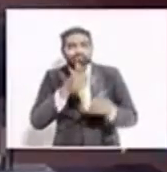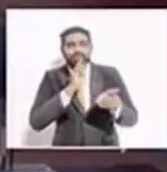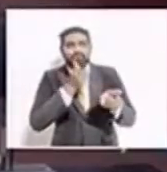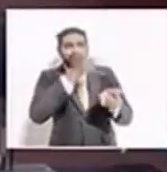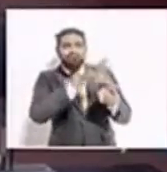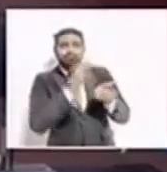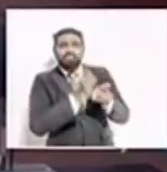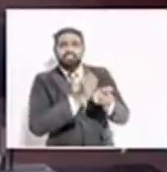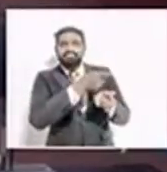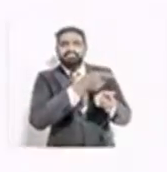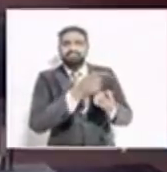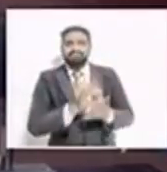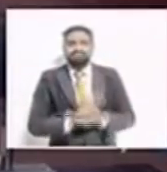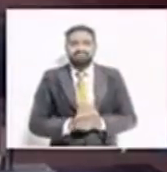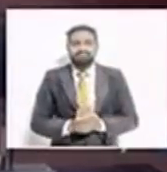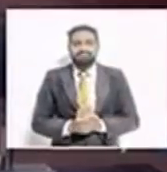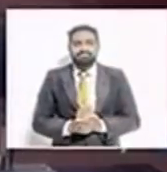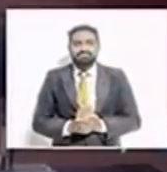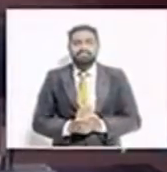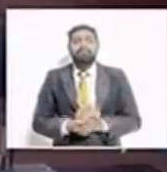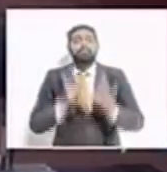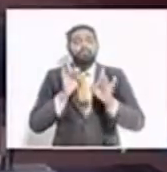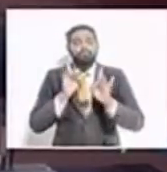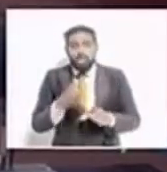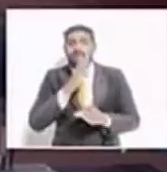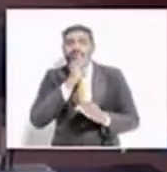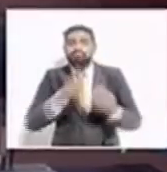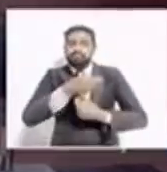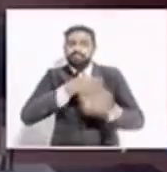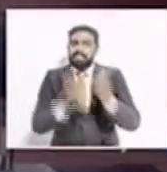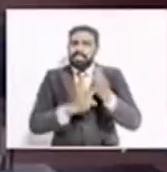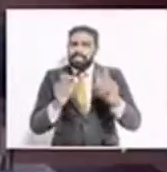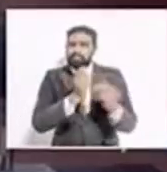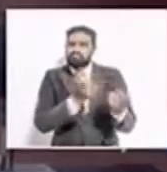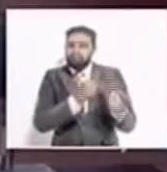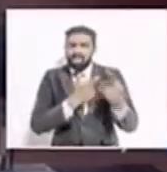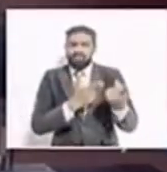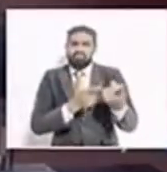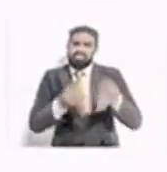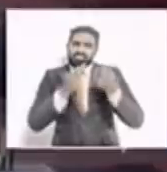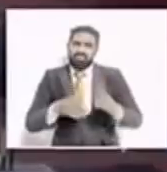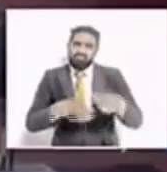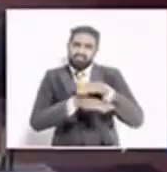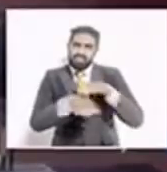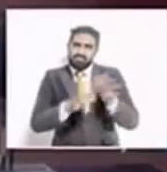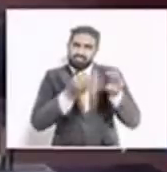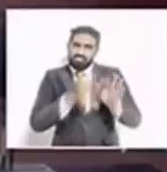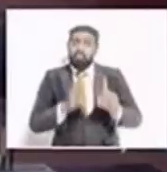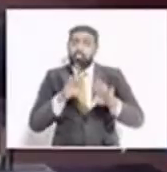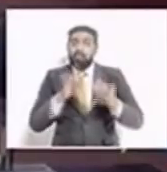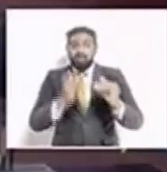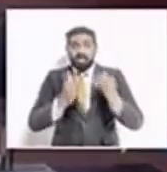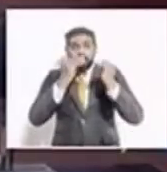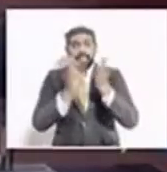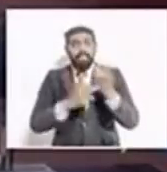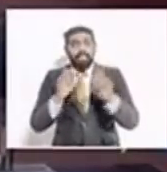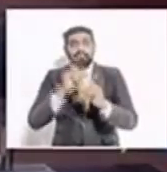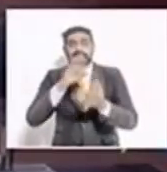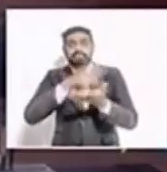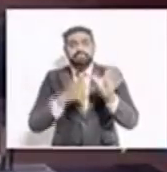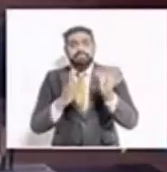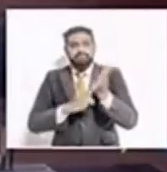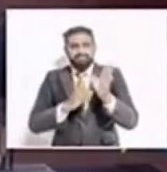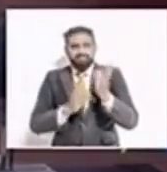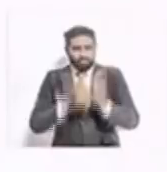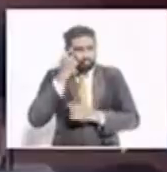This is the basic responsibility of the finance minister. I believe as a senior minister, Chamal Rajapaksha would agree with us. Mr. Speaker, the